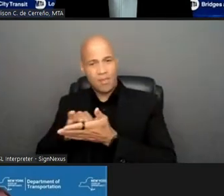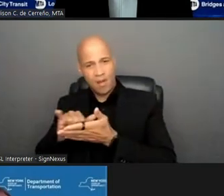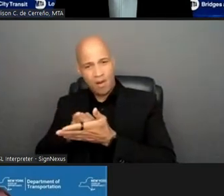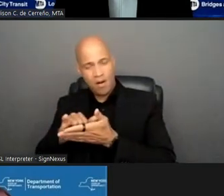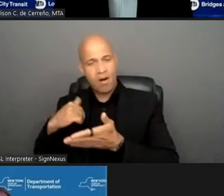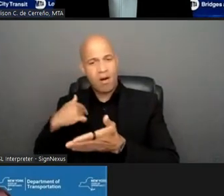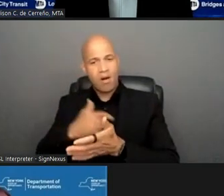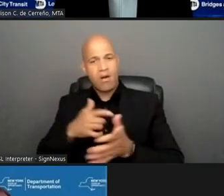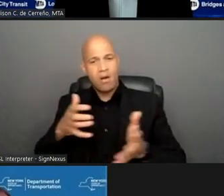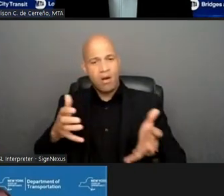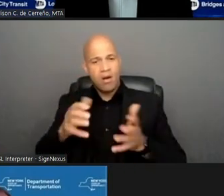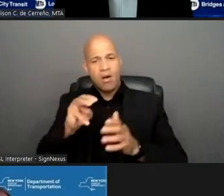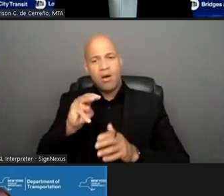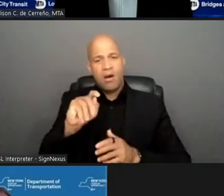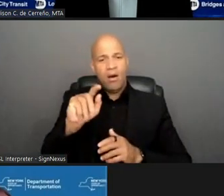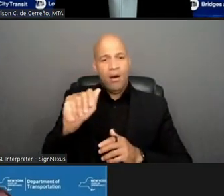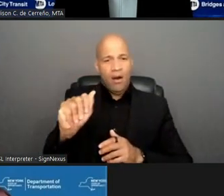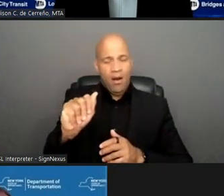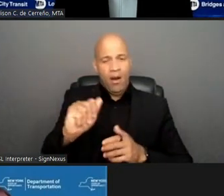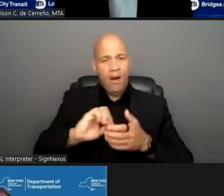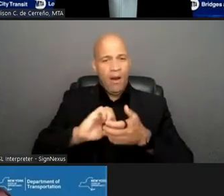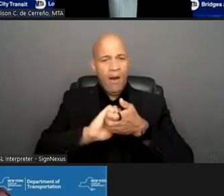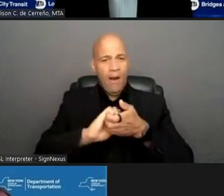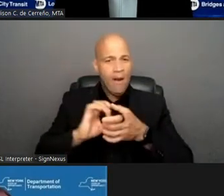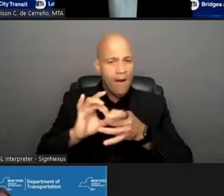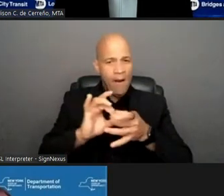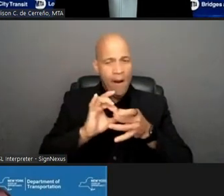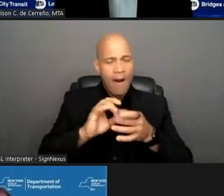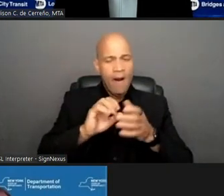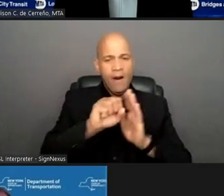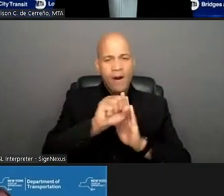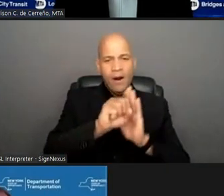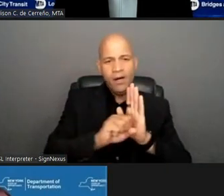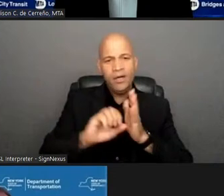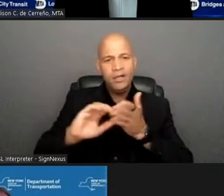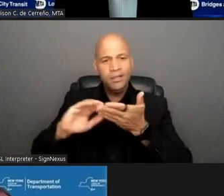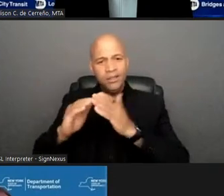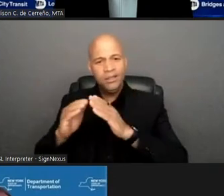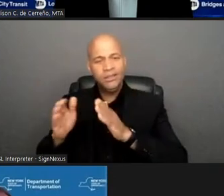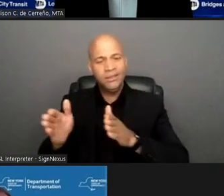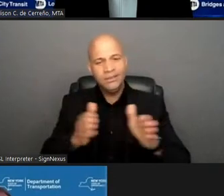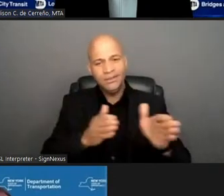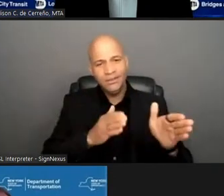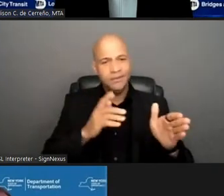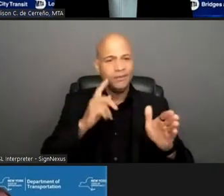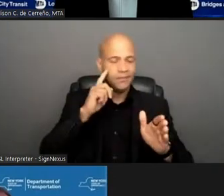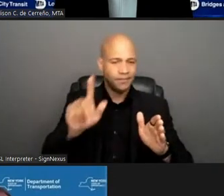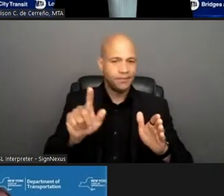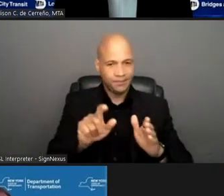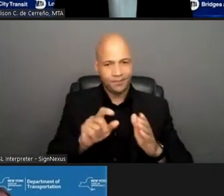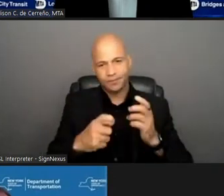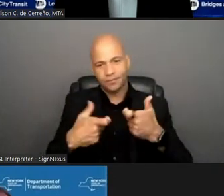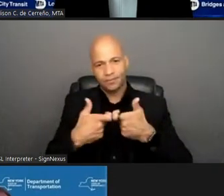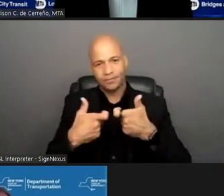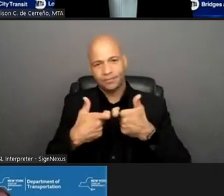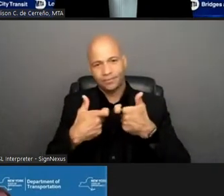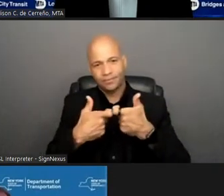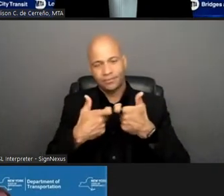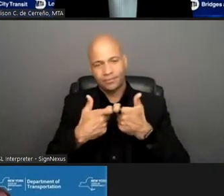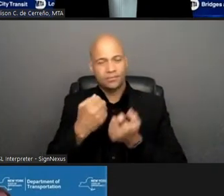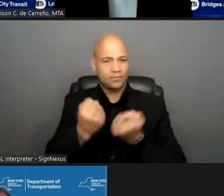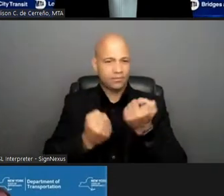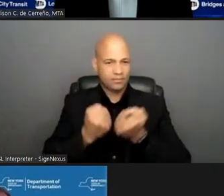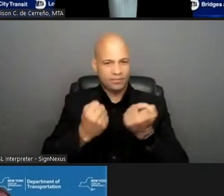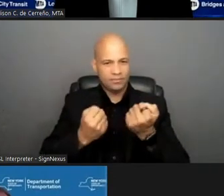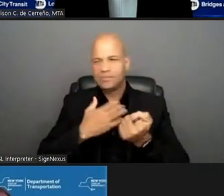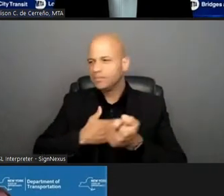MTA to coordinate with the state and city on plans for encouraging electric vehicle truck usage and increasing the charge it include your remarks